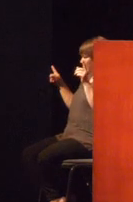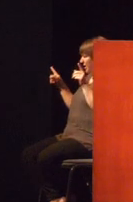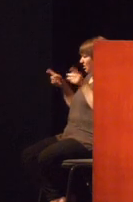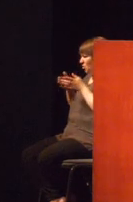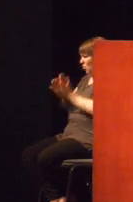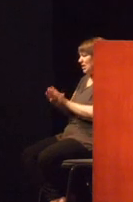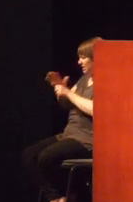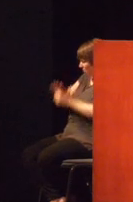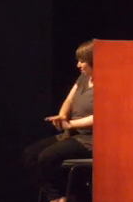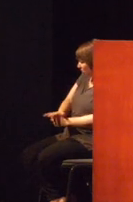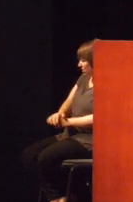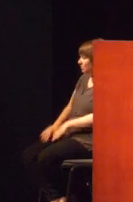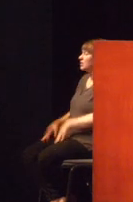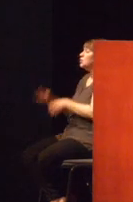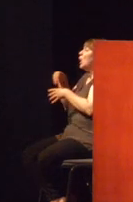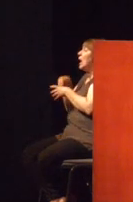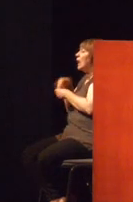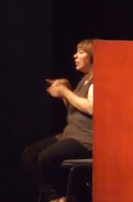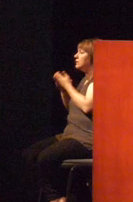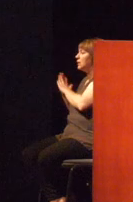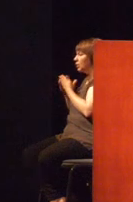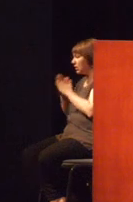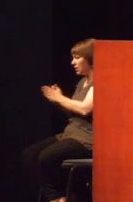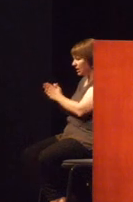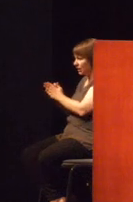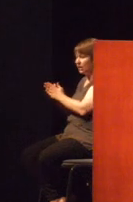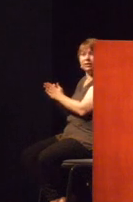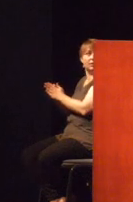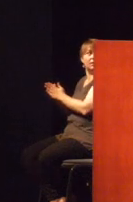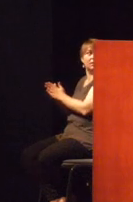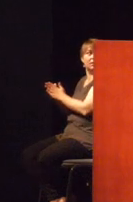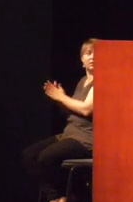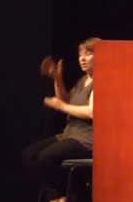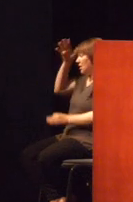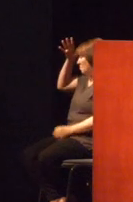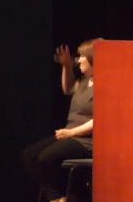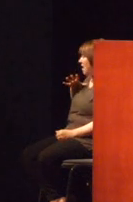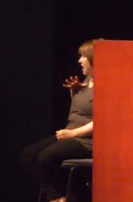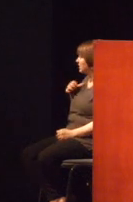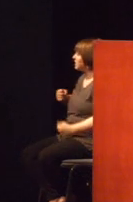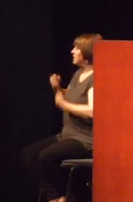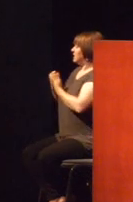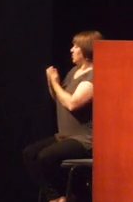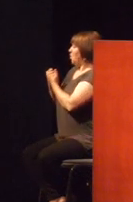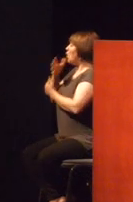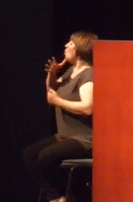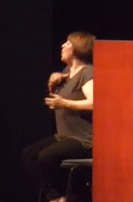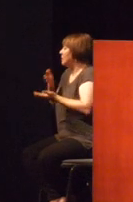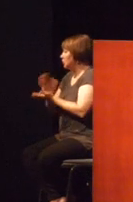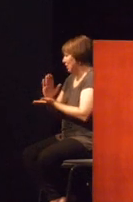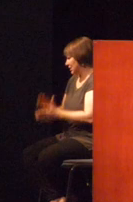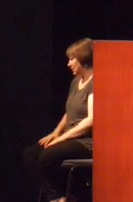And so in the Beloved Community, this is a place where men stick up for women's rights. It's a place